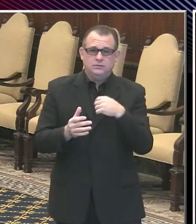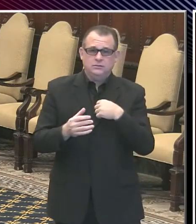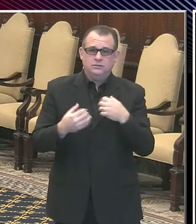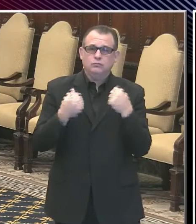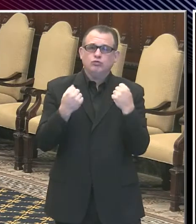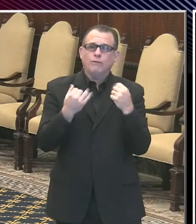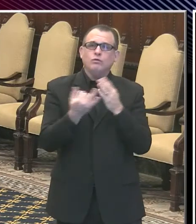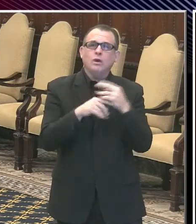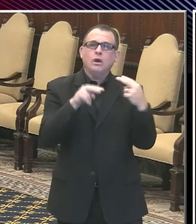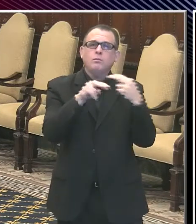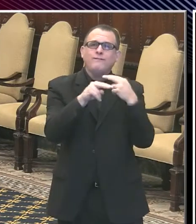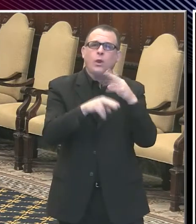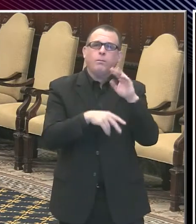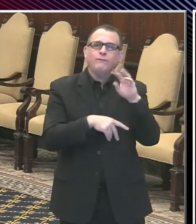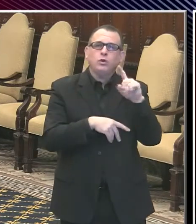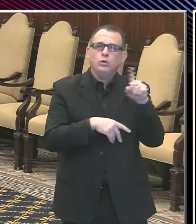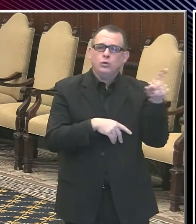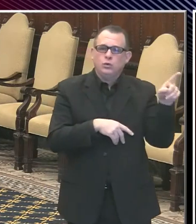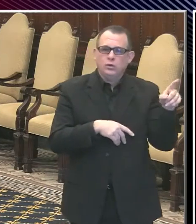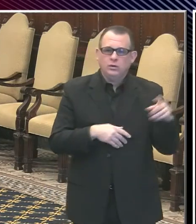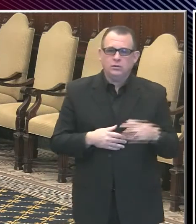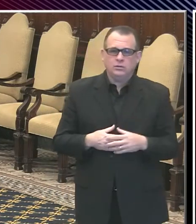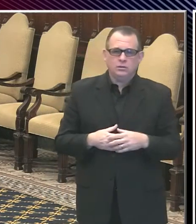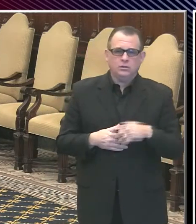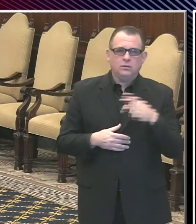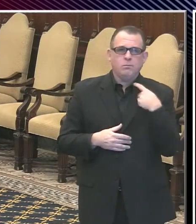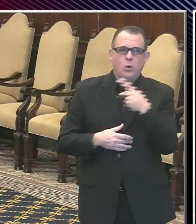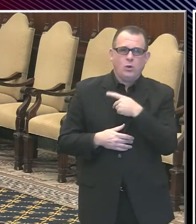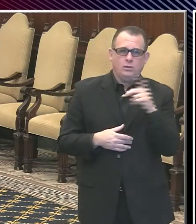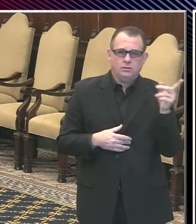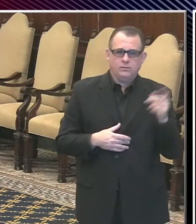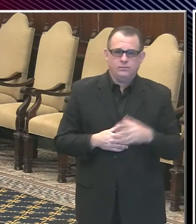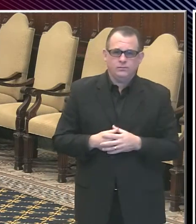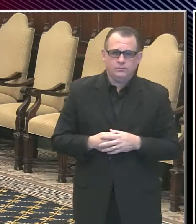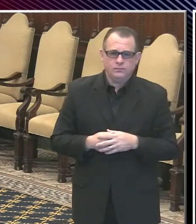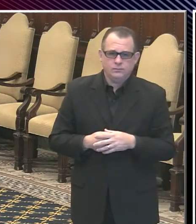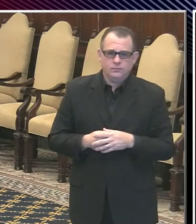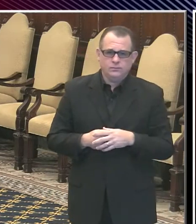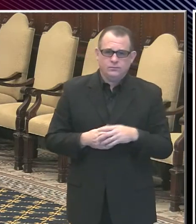Saturday and Sunday. That's the park closest to me.